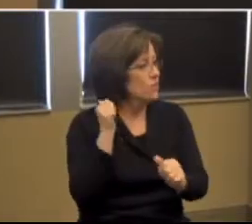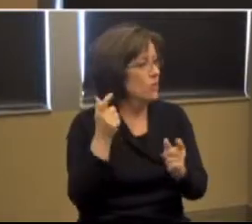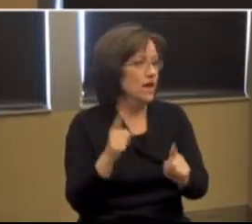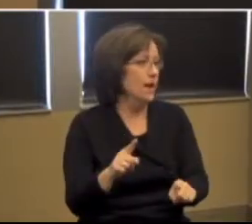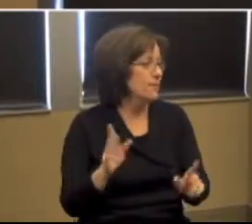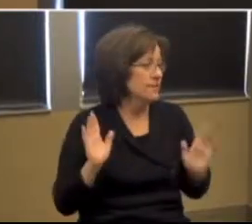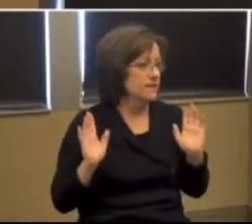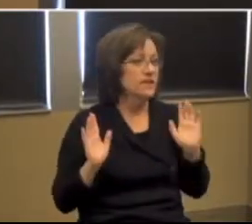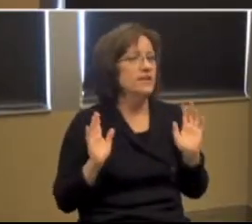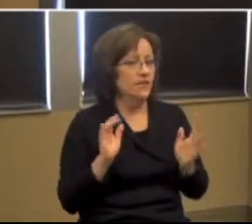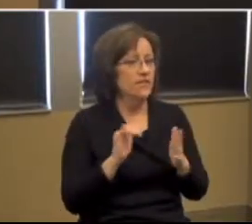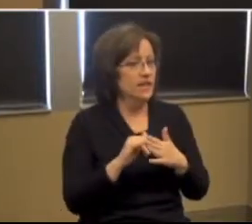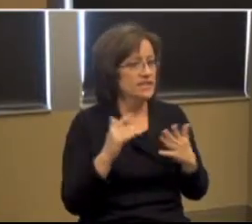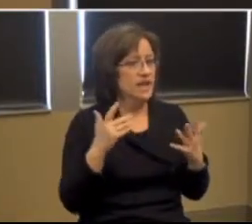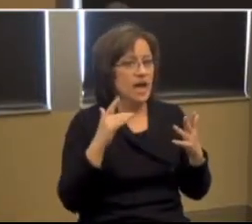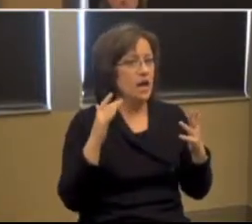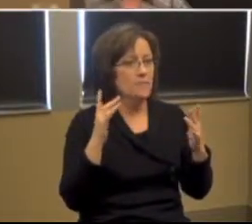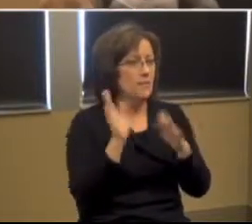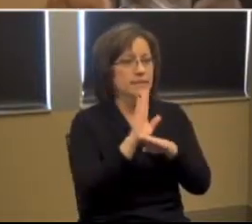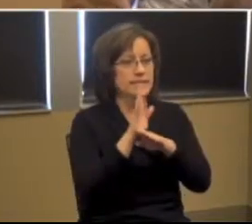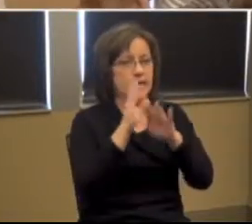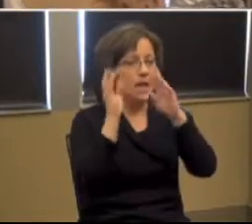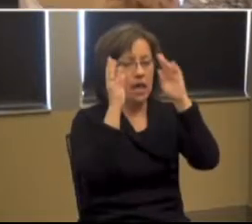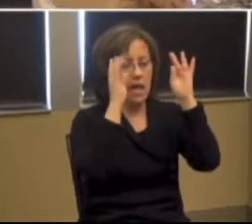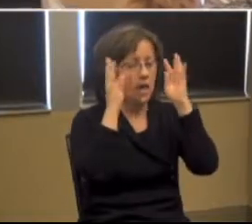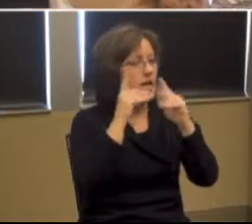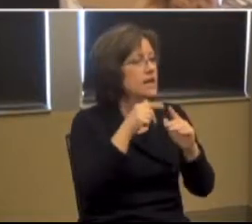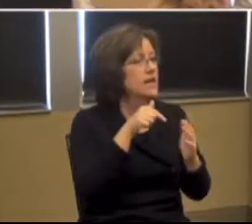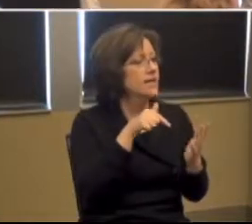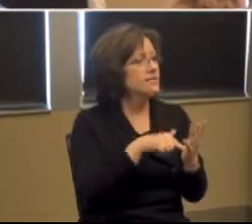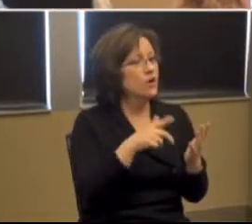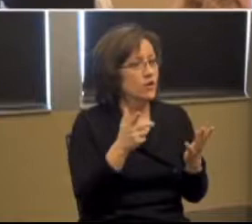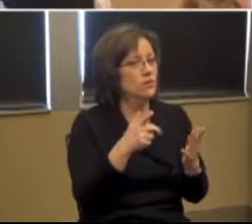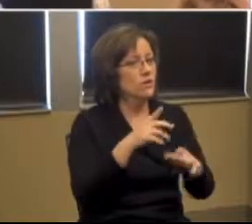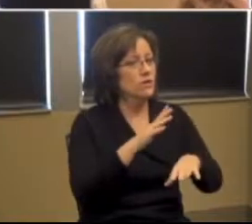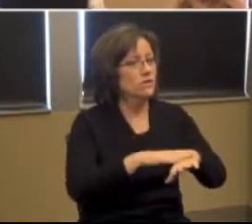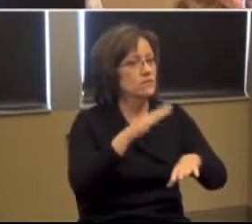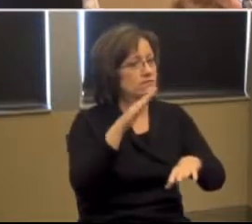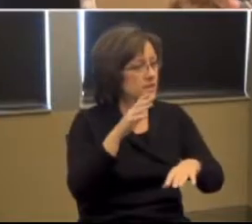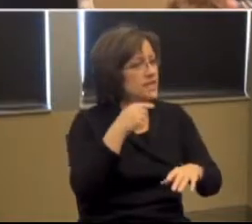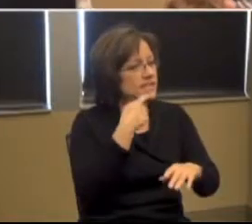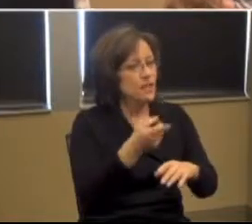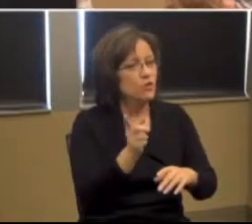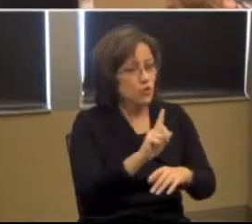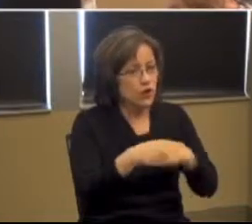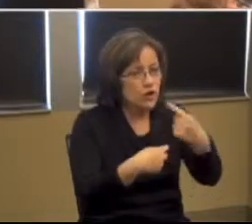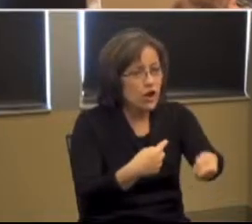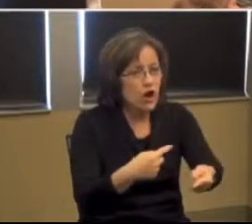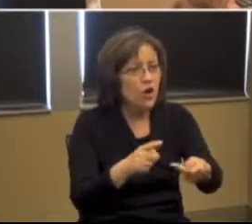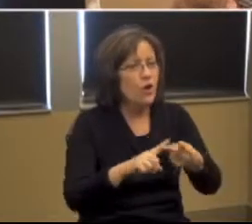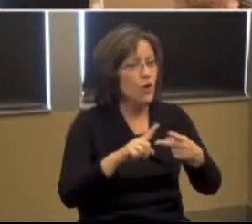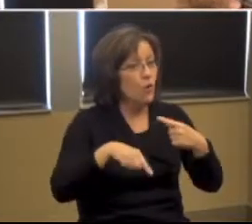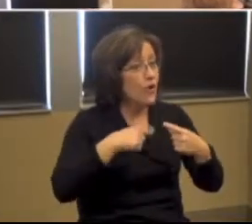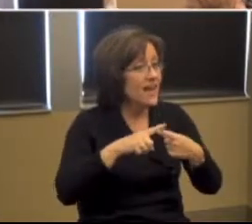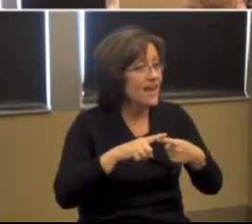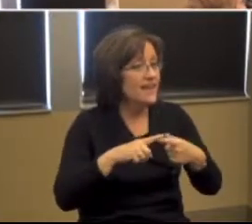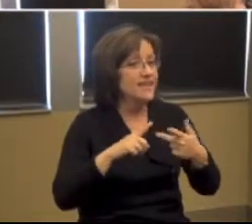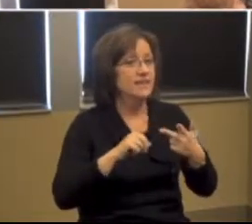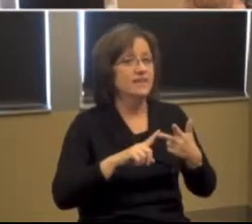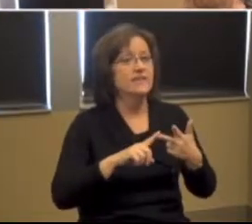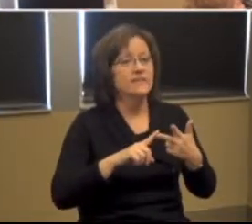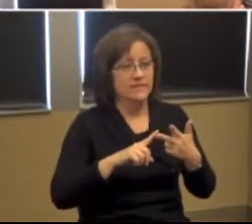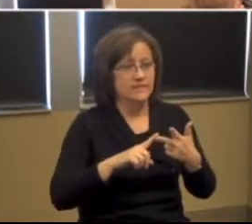I'm that scatterbrained. It tells you where to go and when. And when you need to be there. Right?